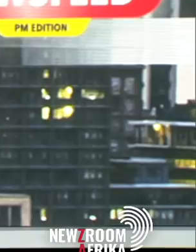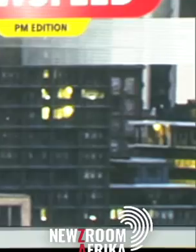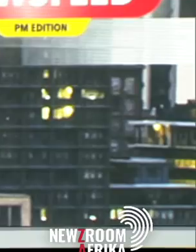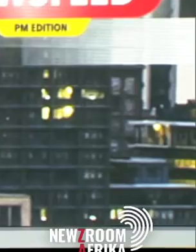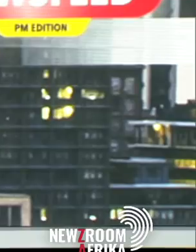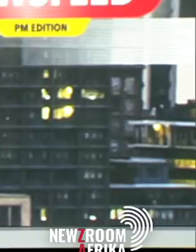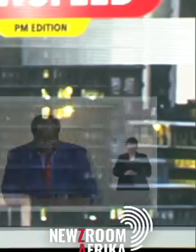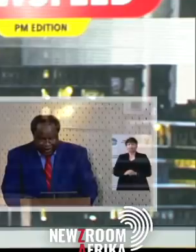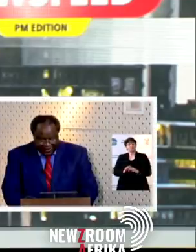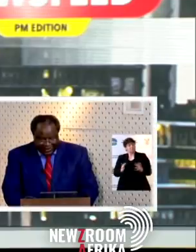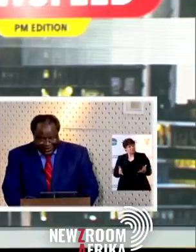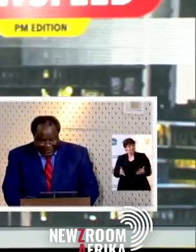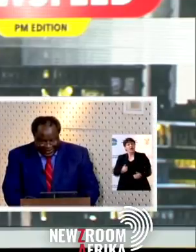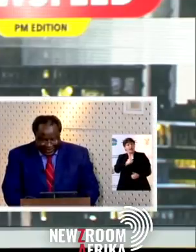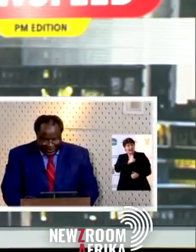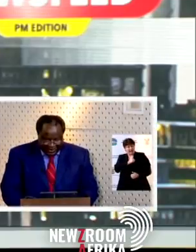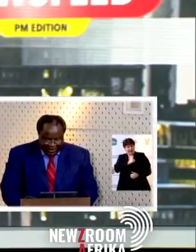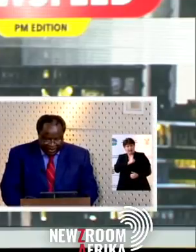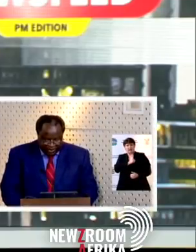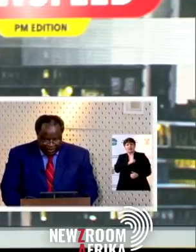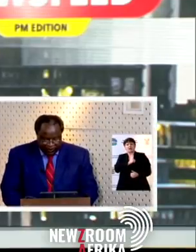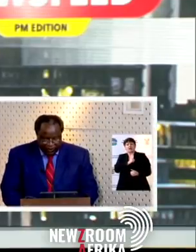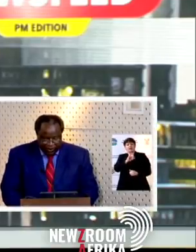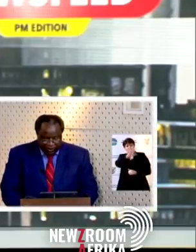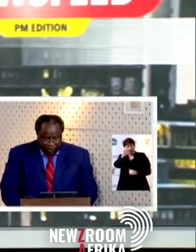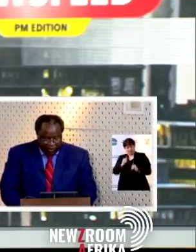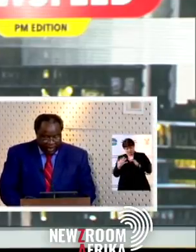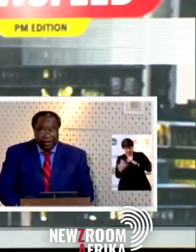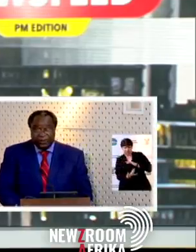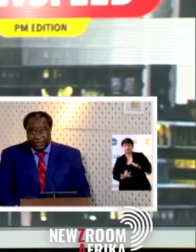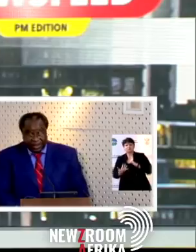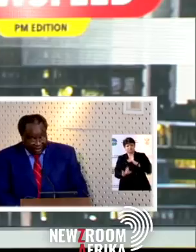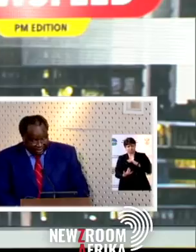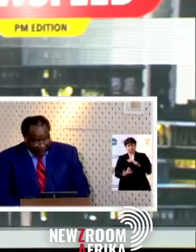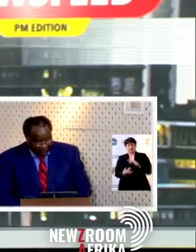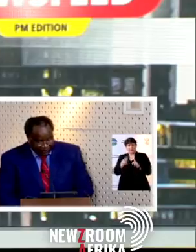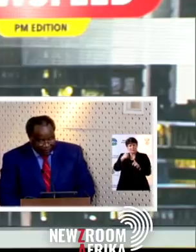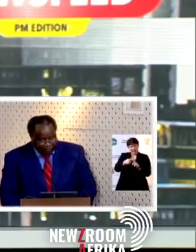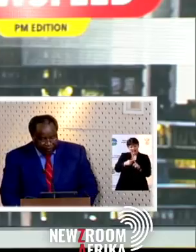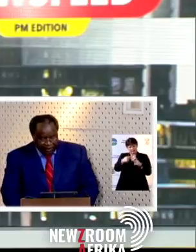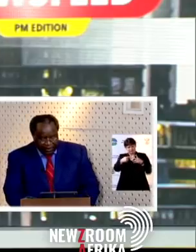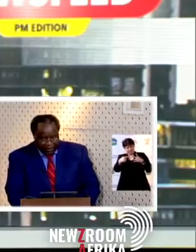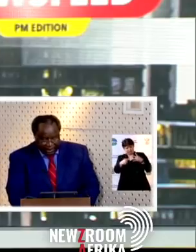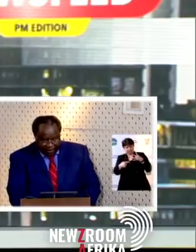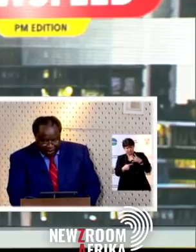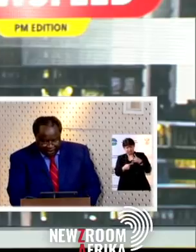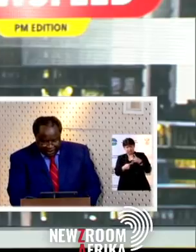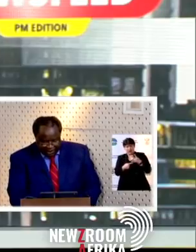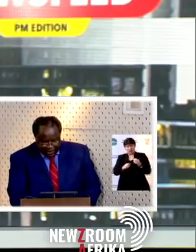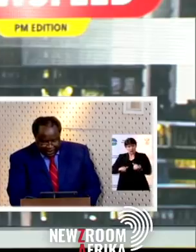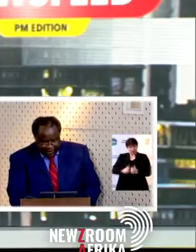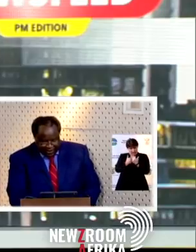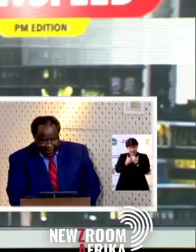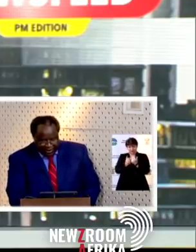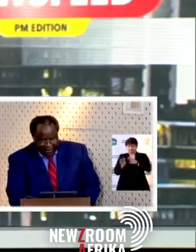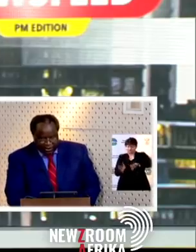Now, the finance minister, Tito Mboweni, is currently briefing the media following the president's announcement of the 500 billion